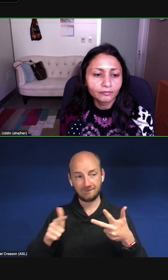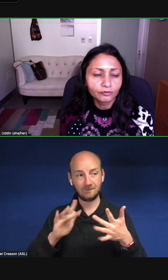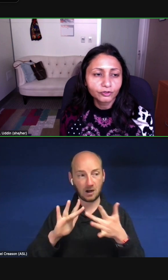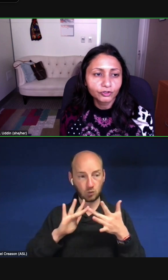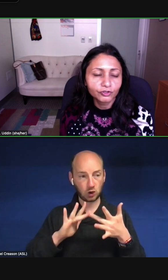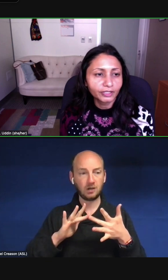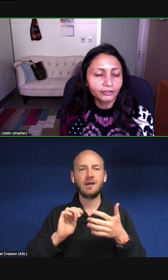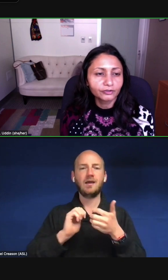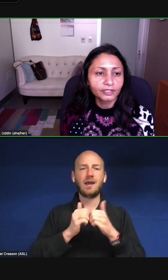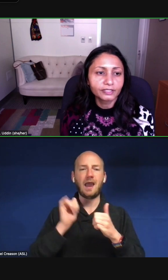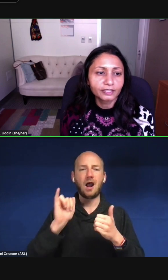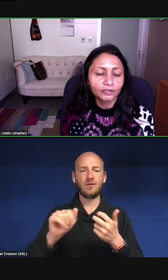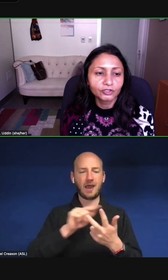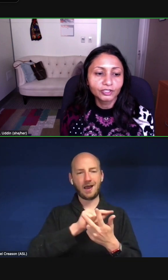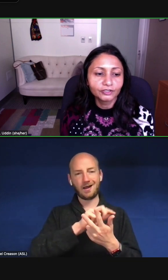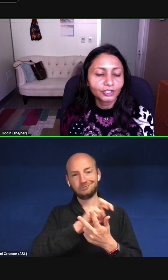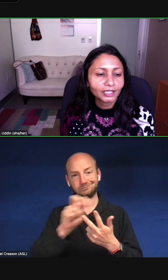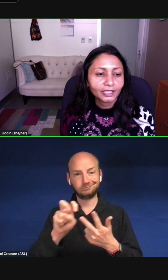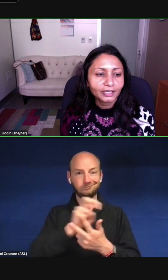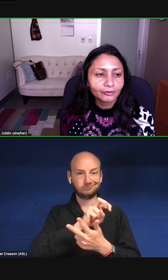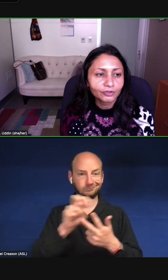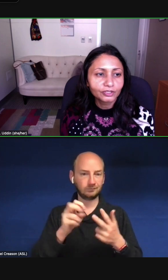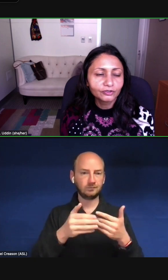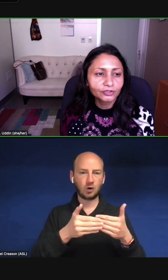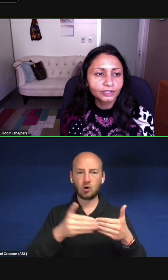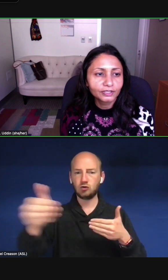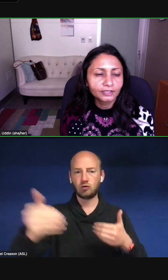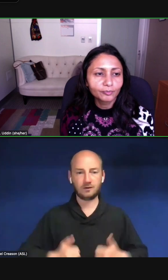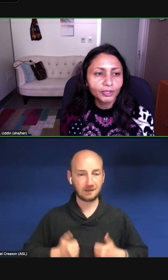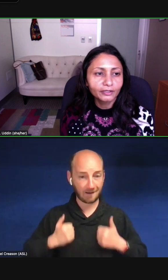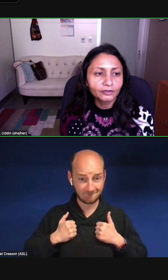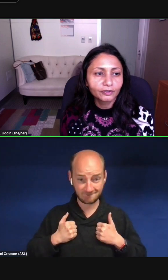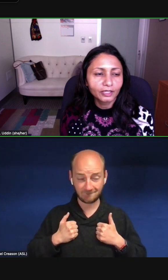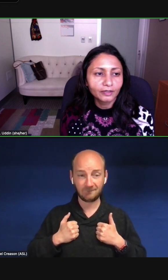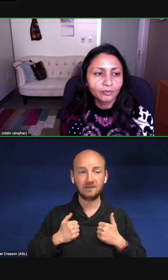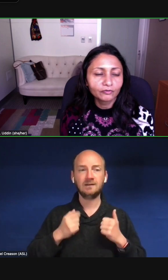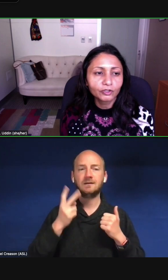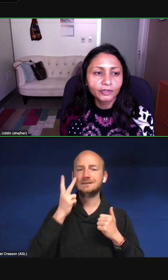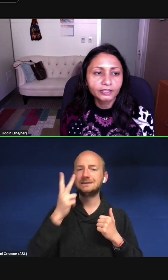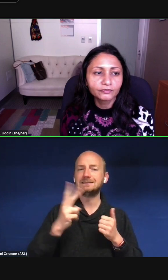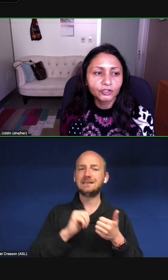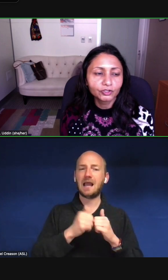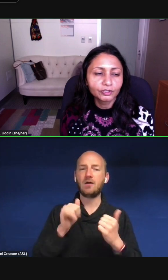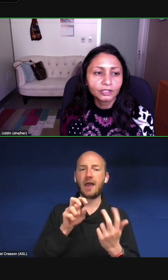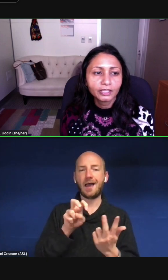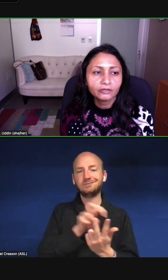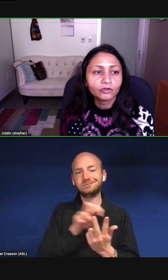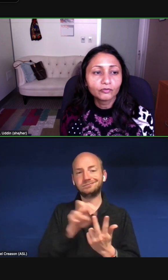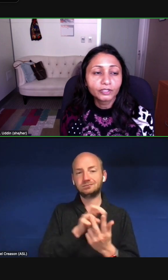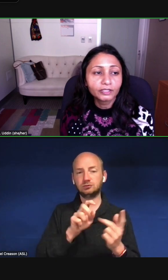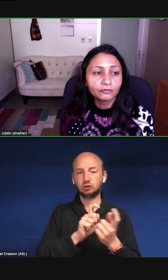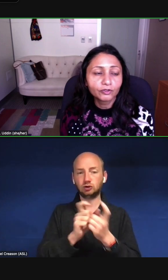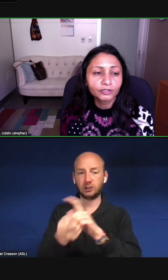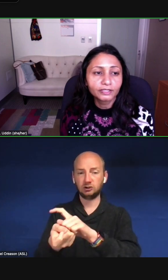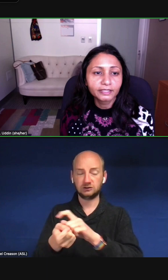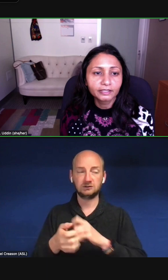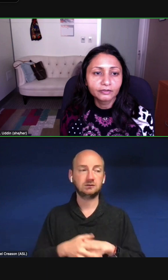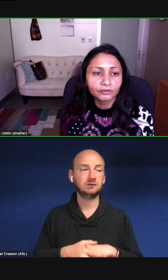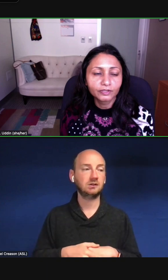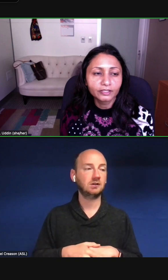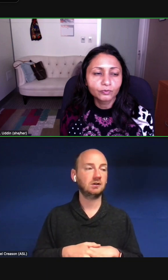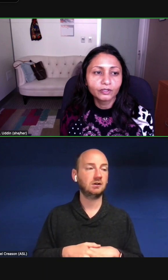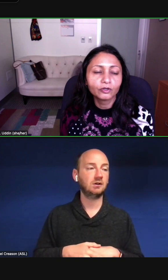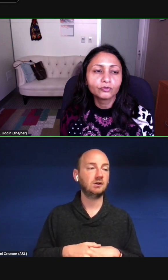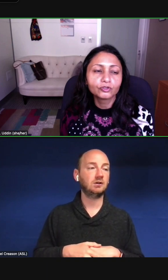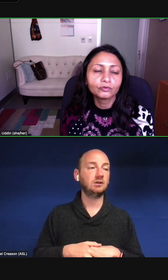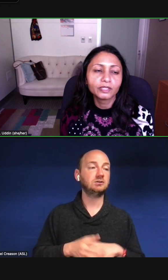lifespan, first just to characterize how they change. And what's interesting is that a pattern of coactivation involving default and executive,